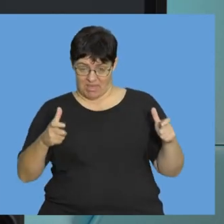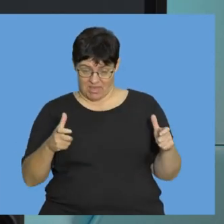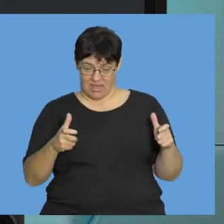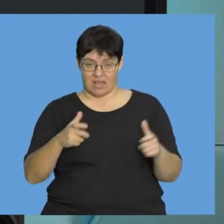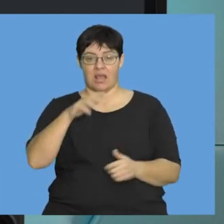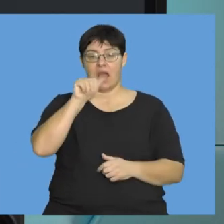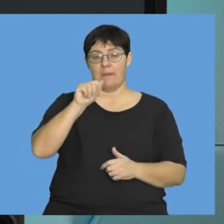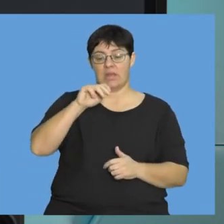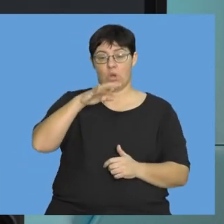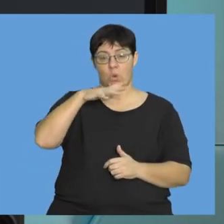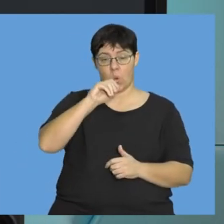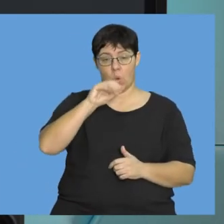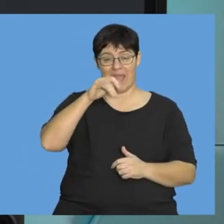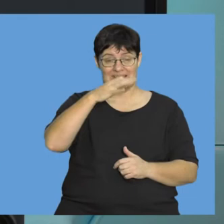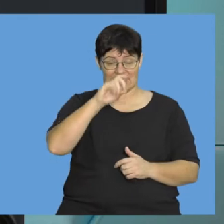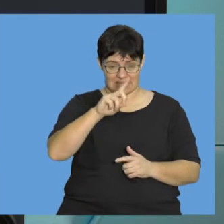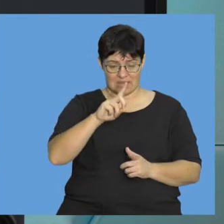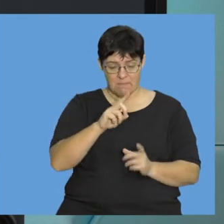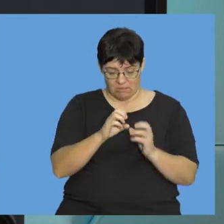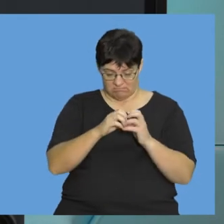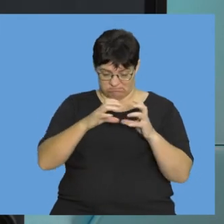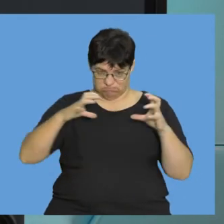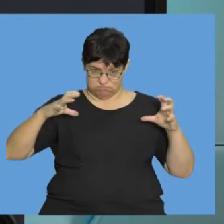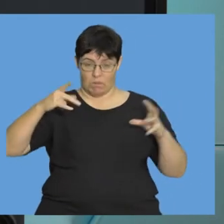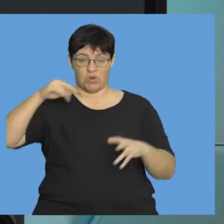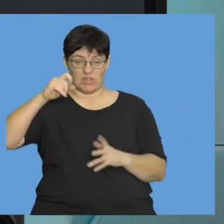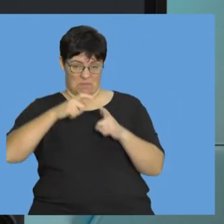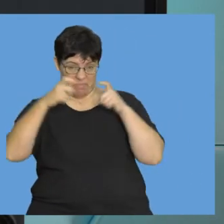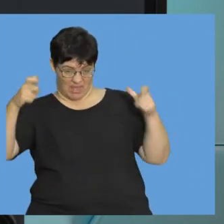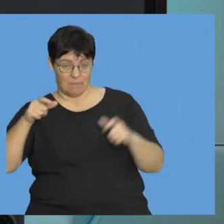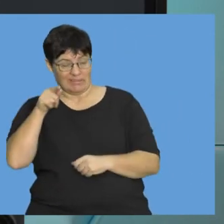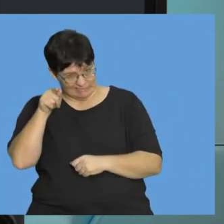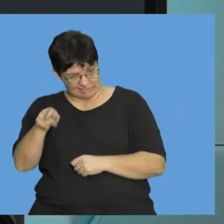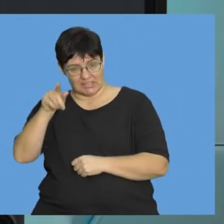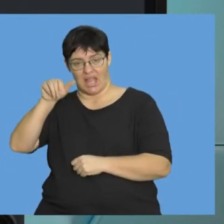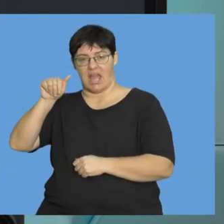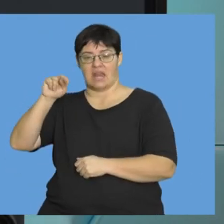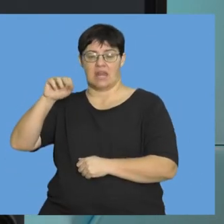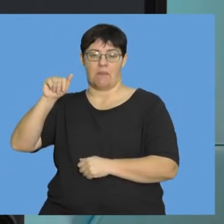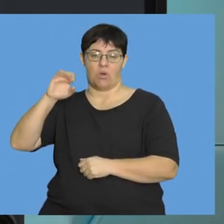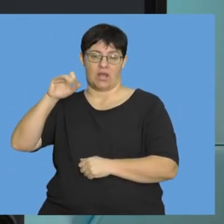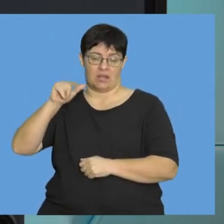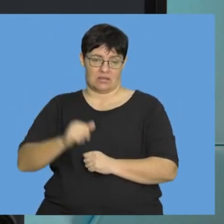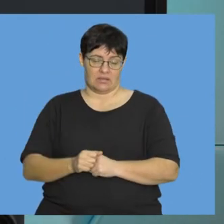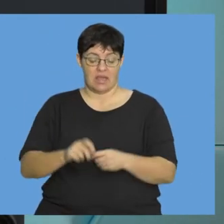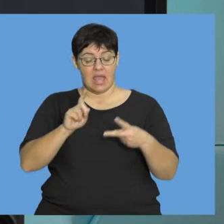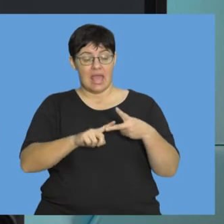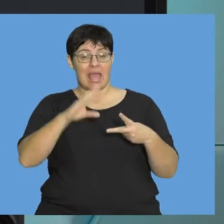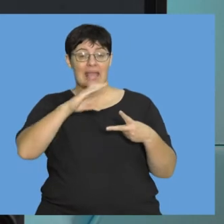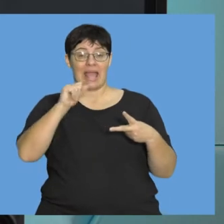bigger, amino acid, into a big protein, that's anabolic. What